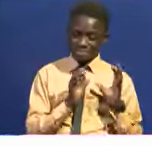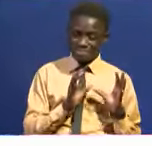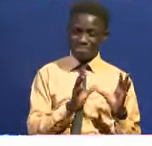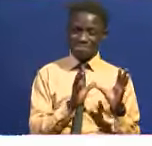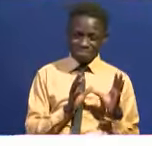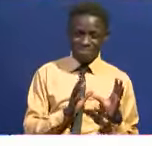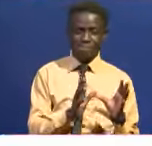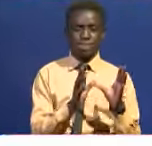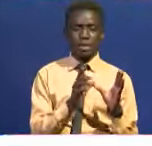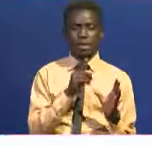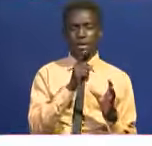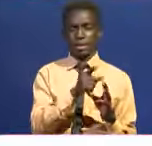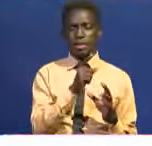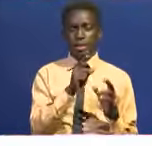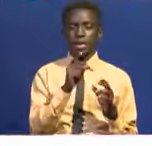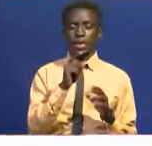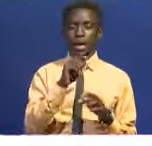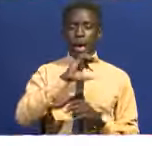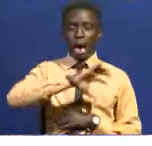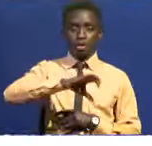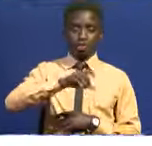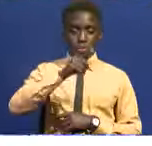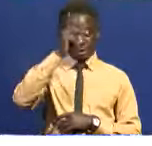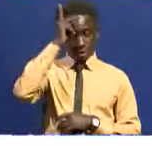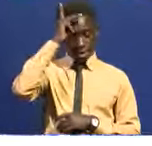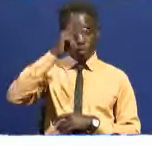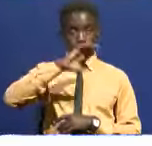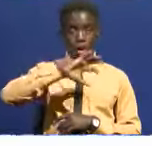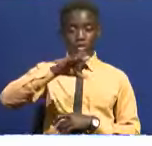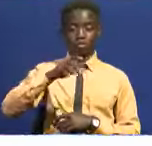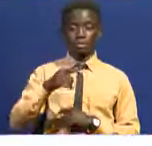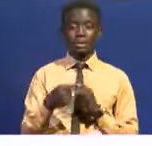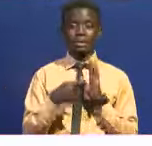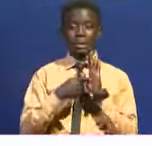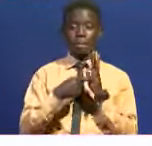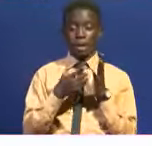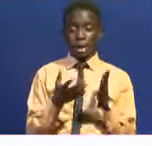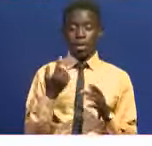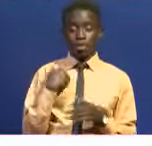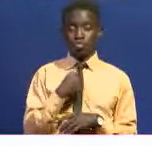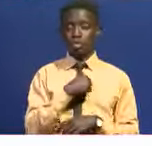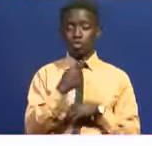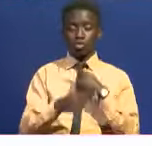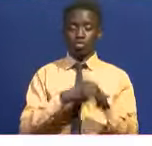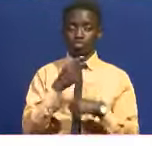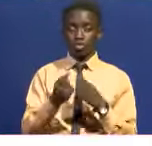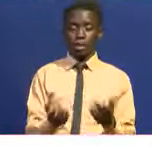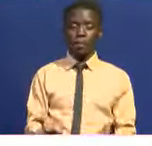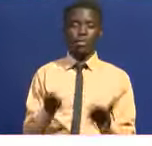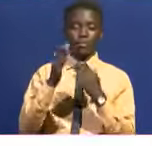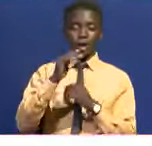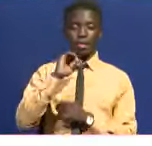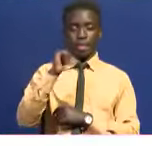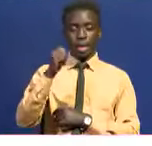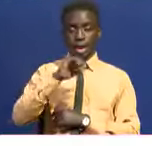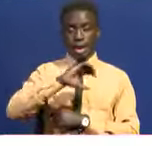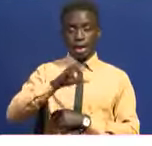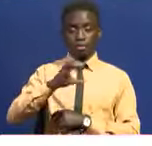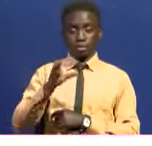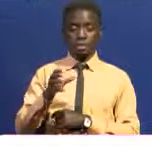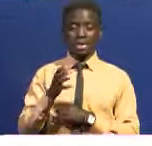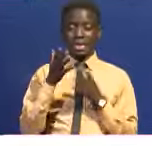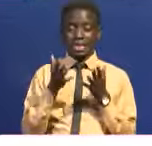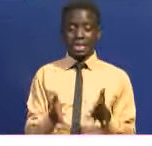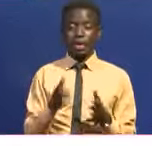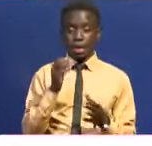the counties, Kiambu County, as we escalate to other counties, if the counties are not responsive,